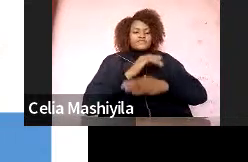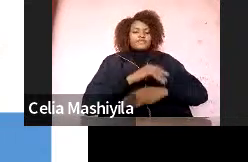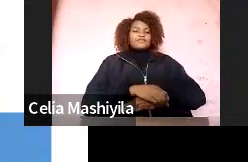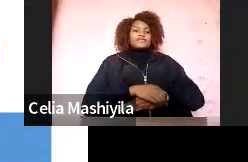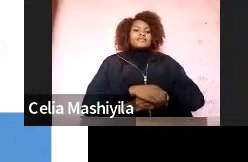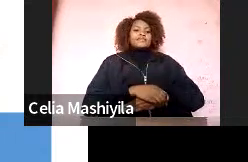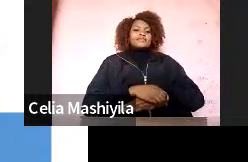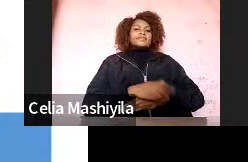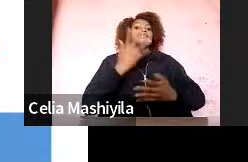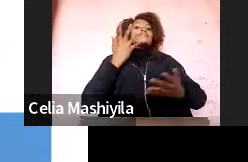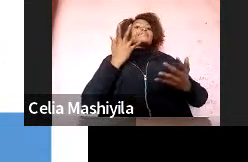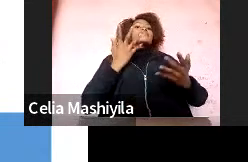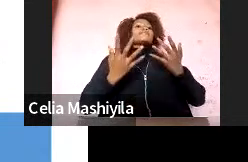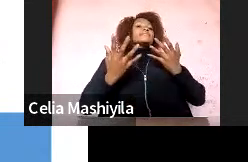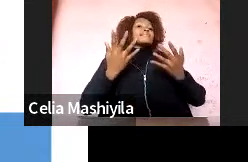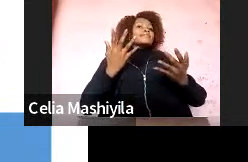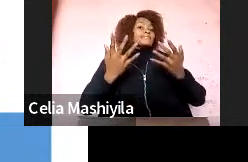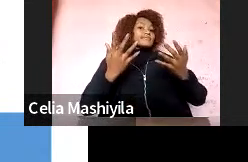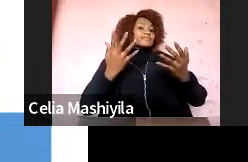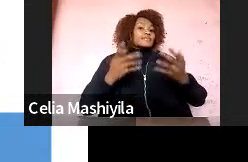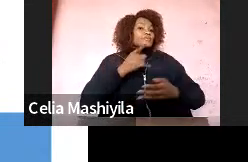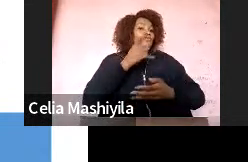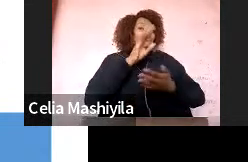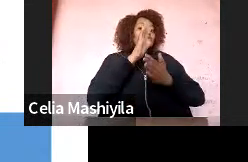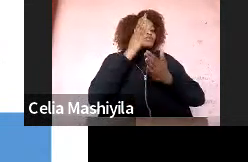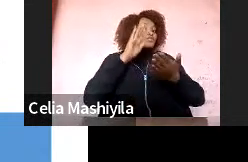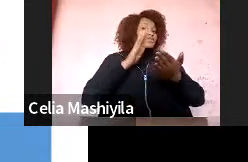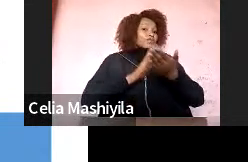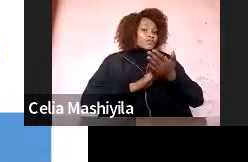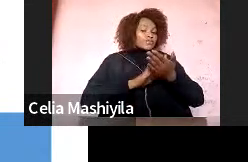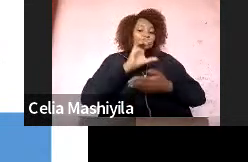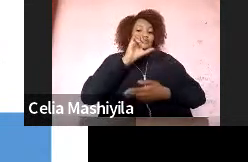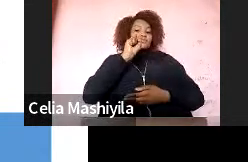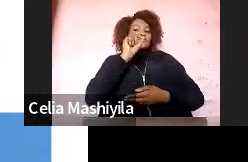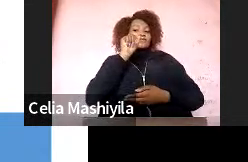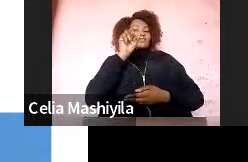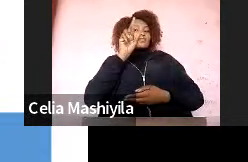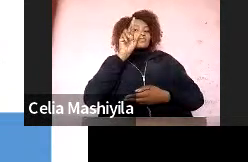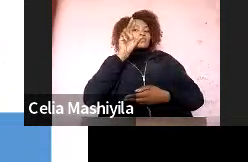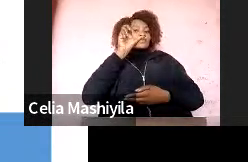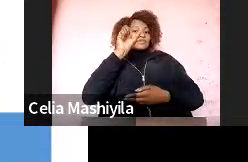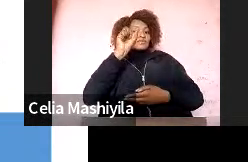exhausted all processes within SARS and you are still not happy,